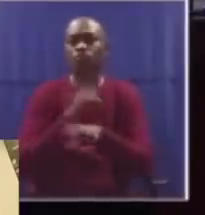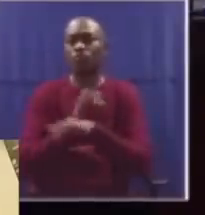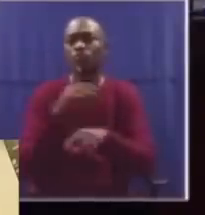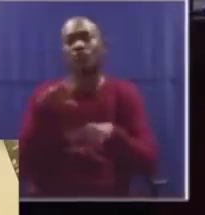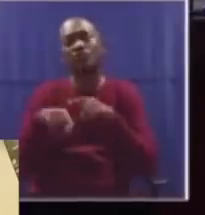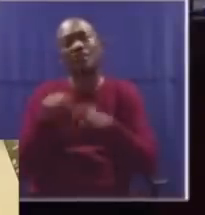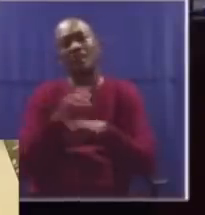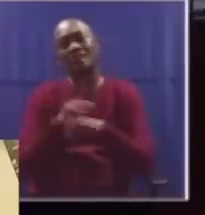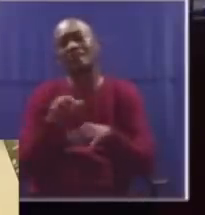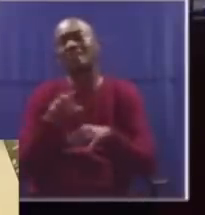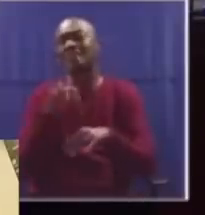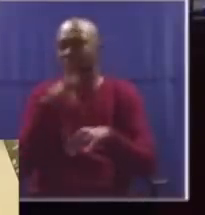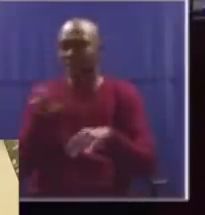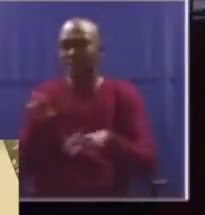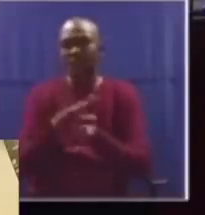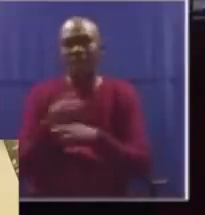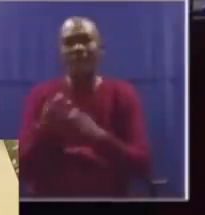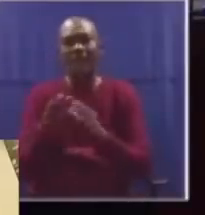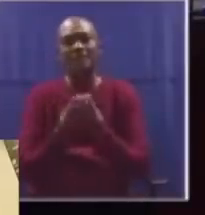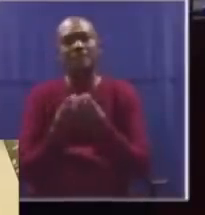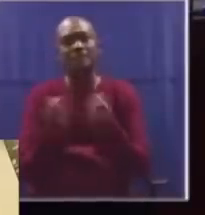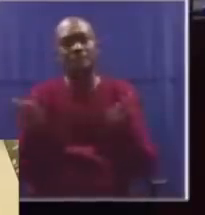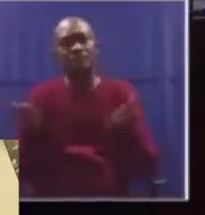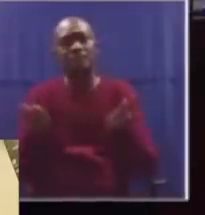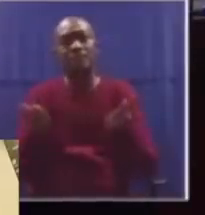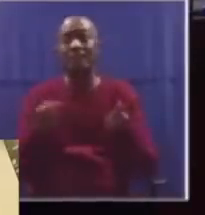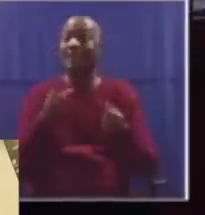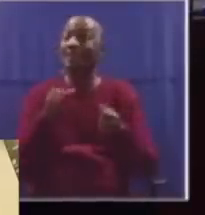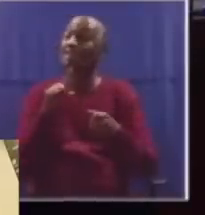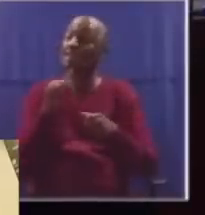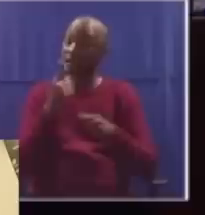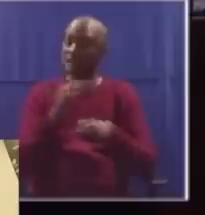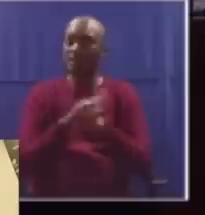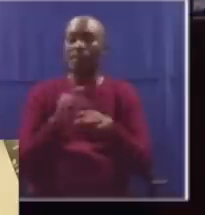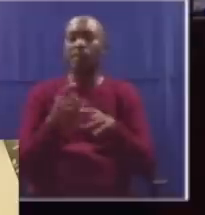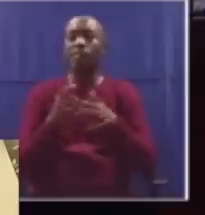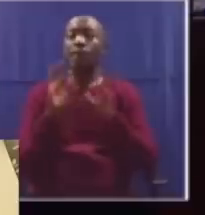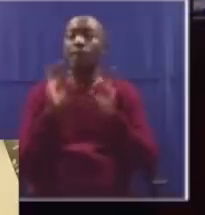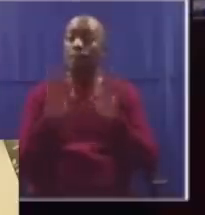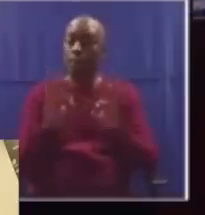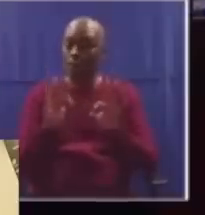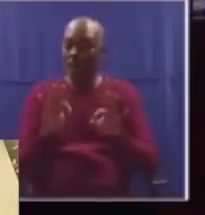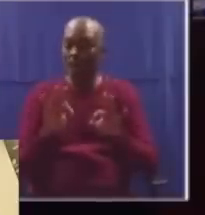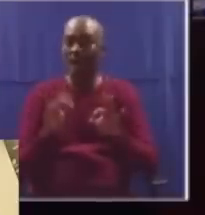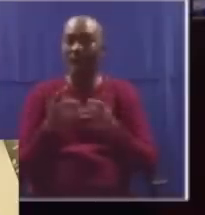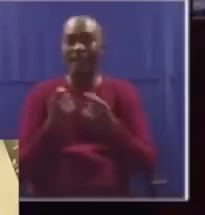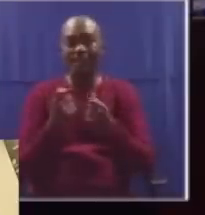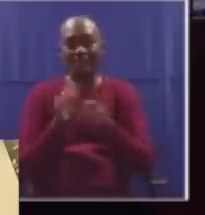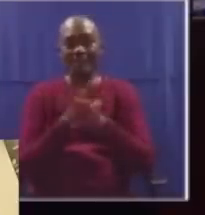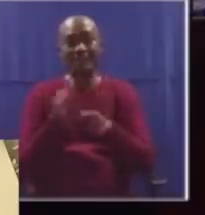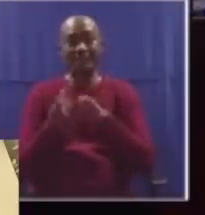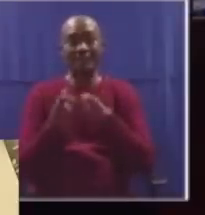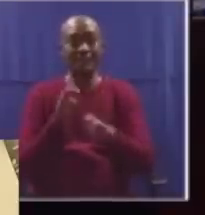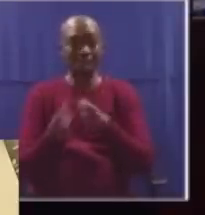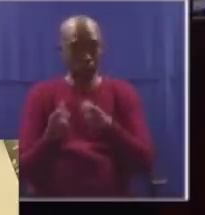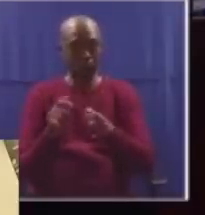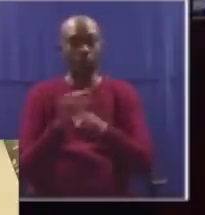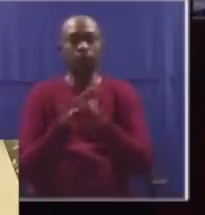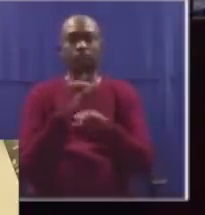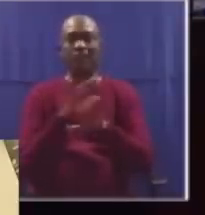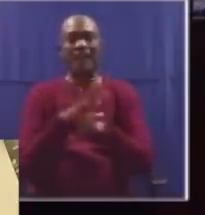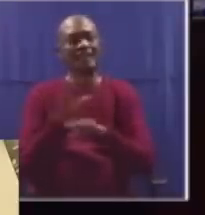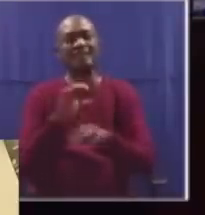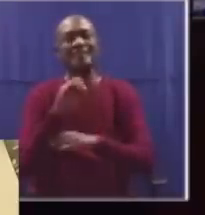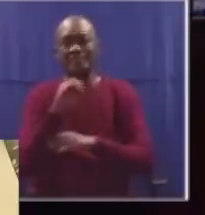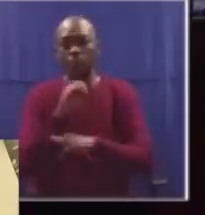cure. The cure is proper financial management and zero tolerance to corruption. However,